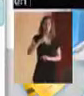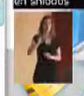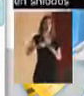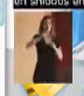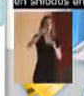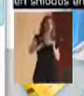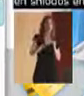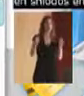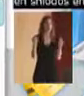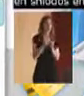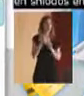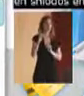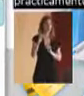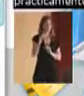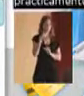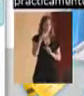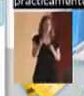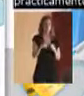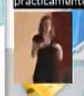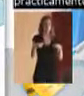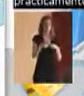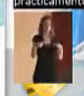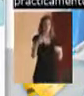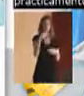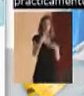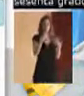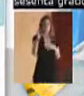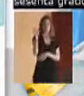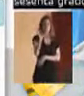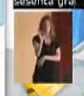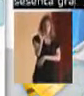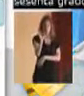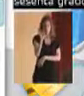are not working the sounds in any height.